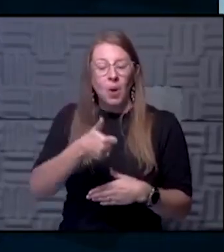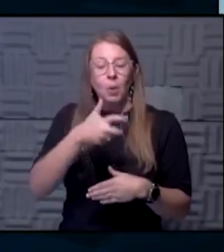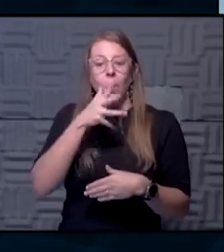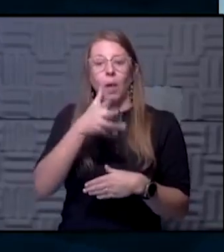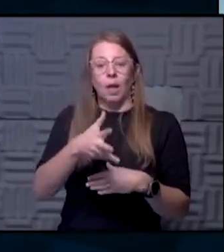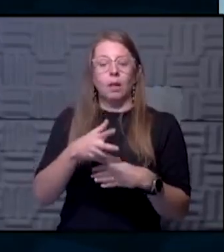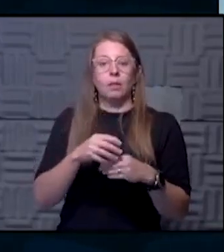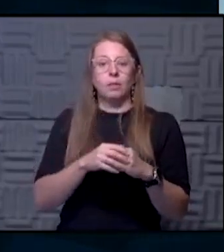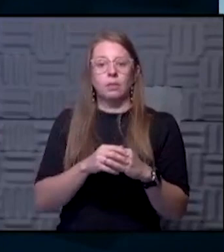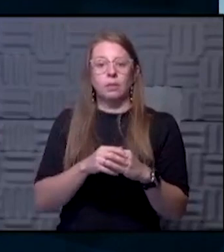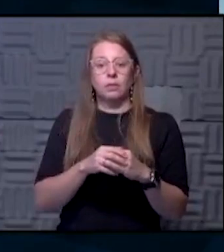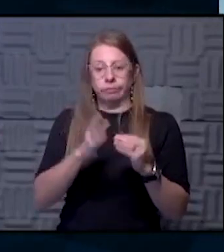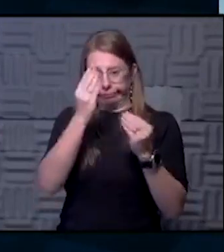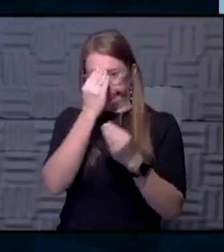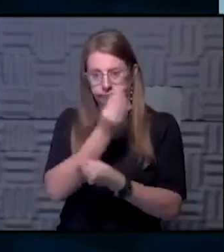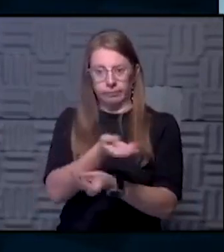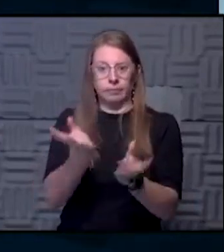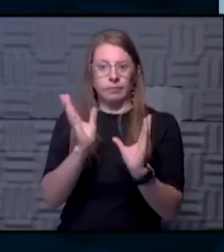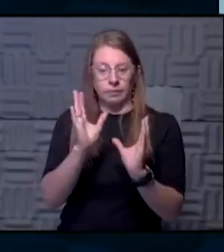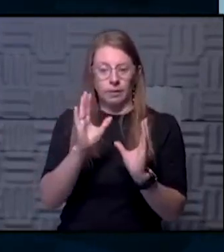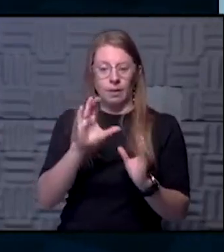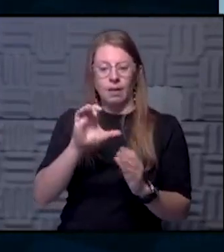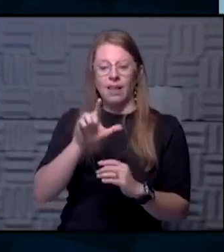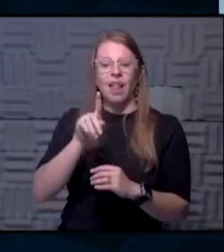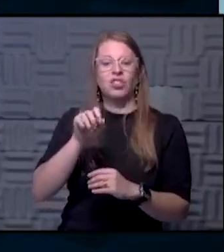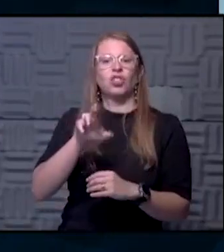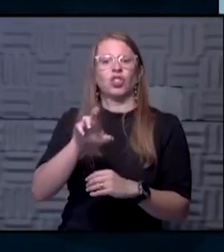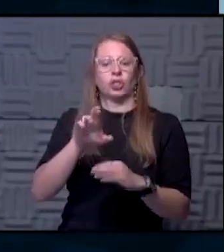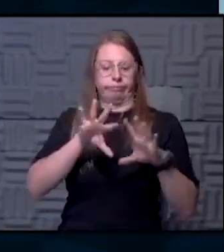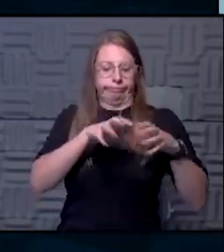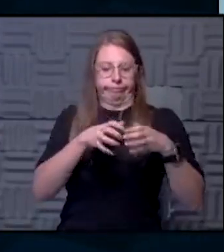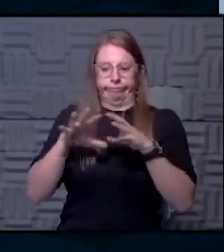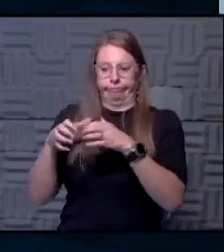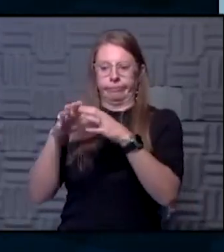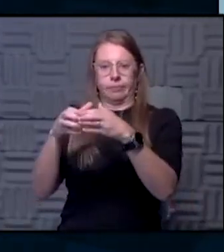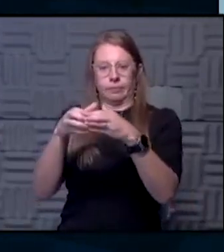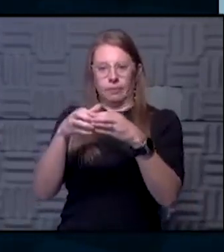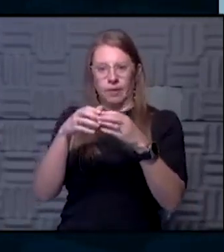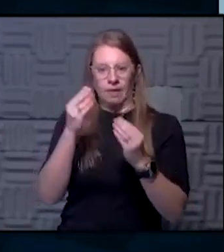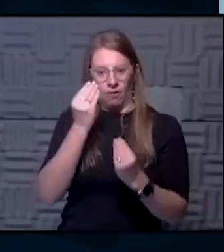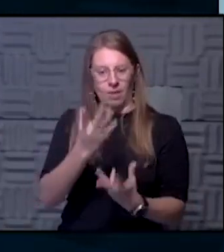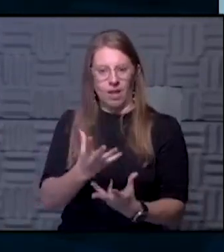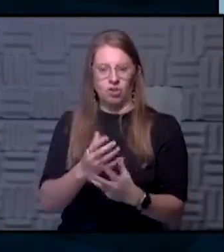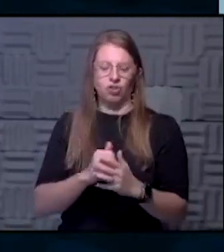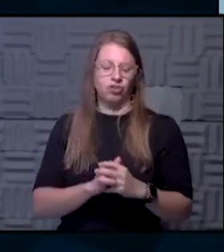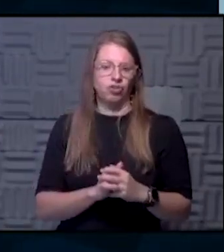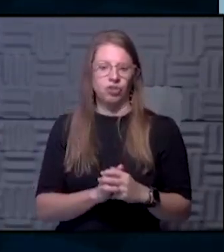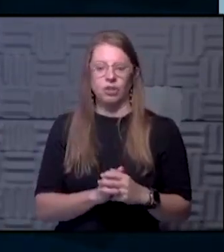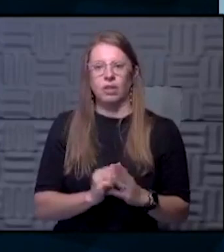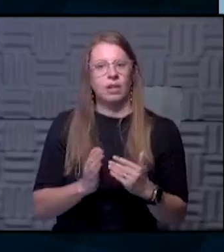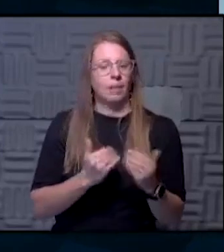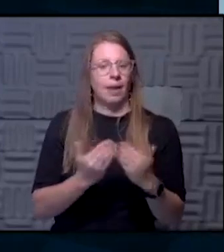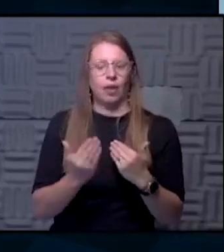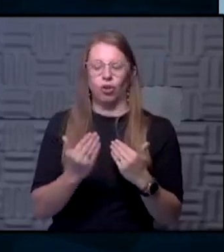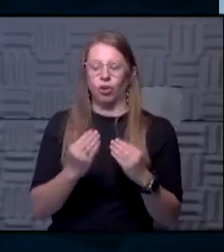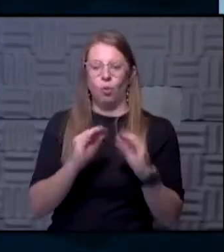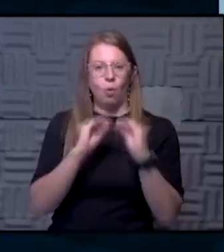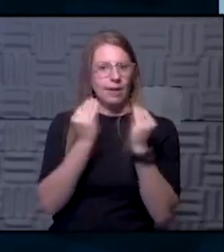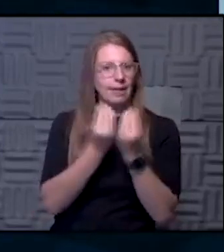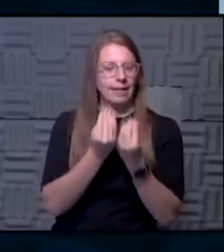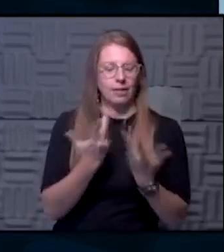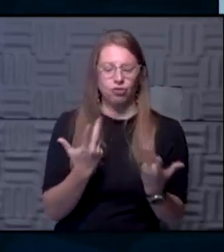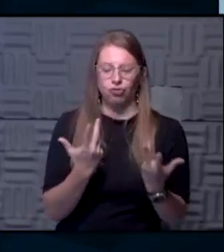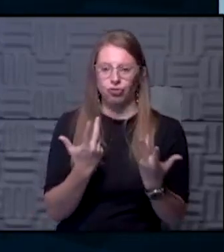out updated cluster information that's a one-size-fits-all no matter what kind of organization you